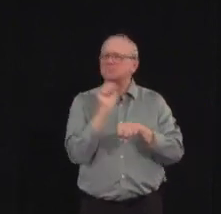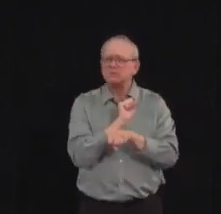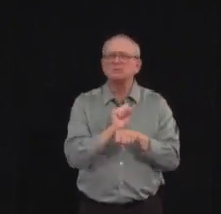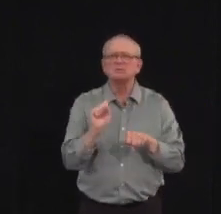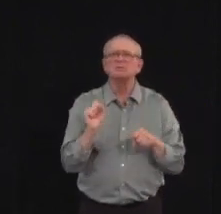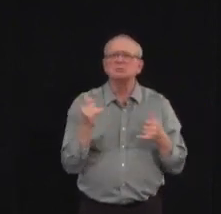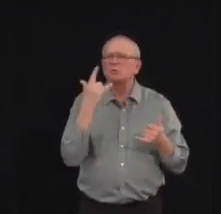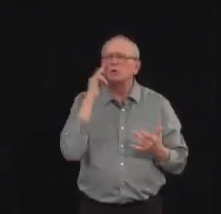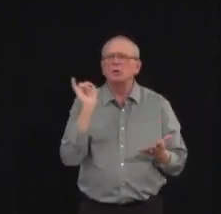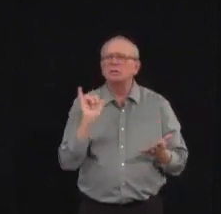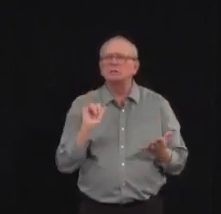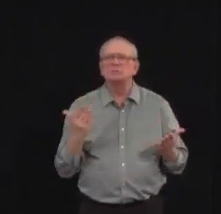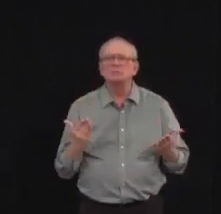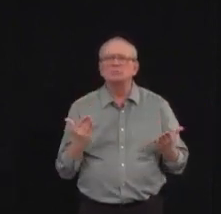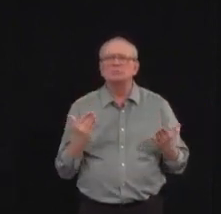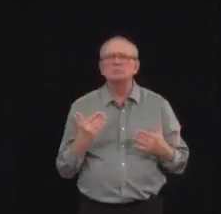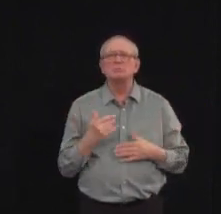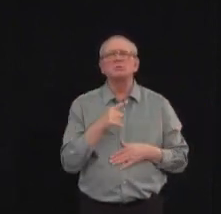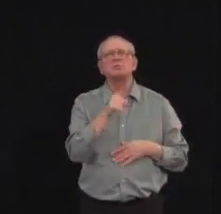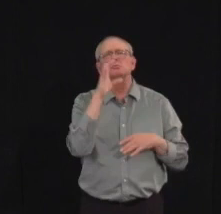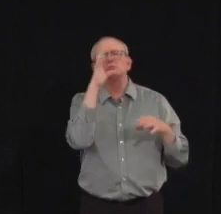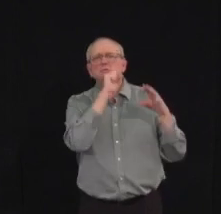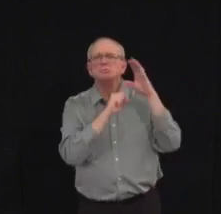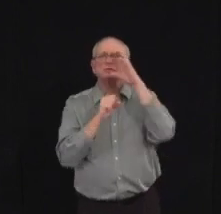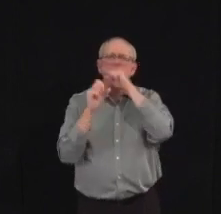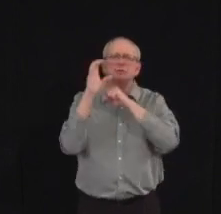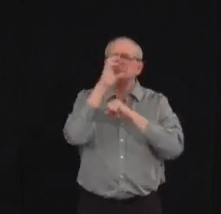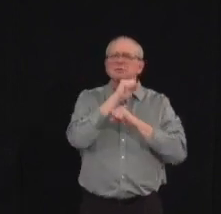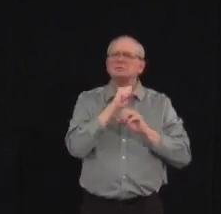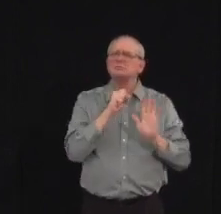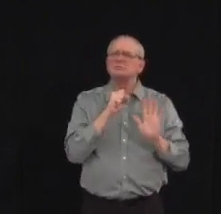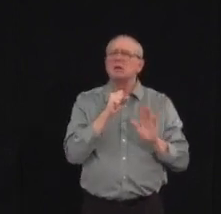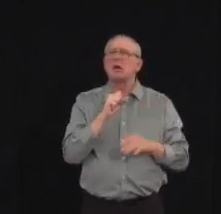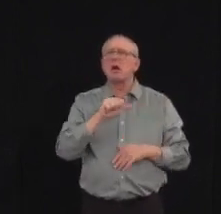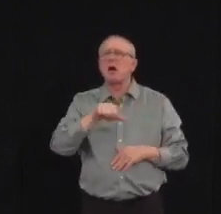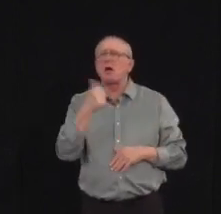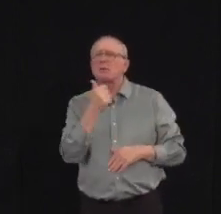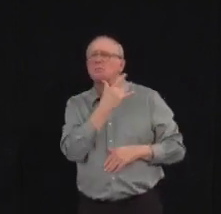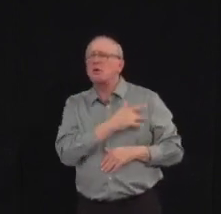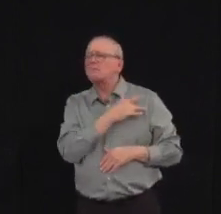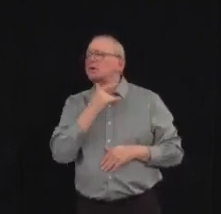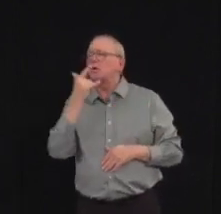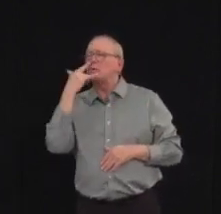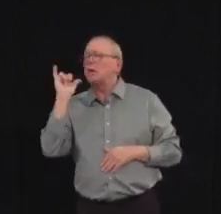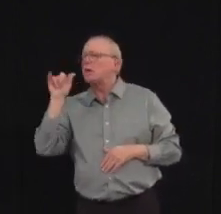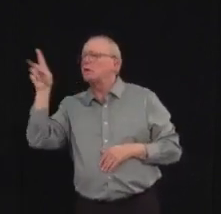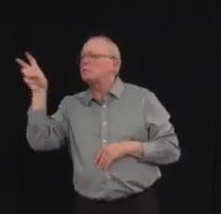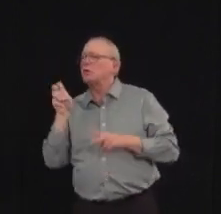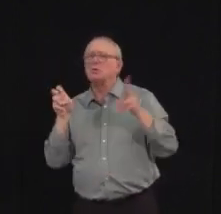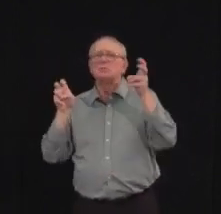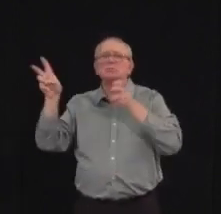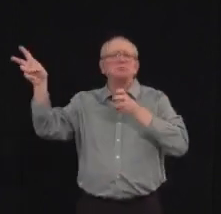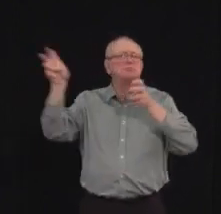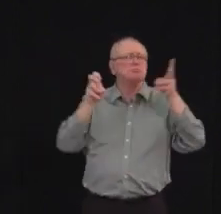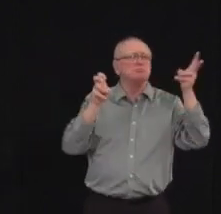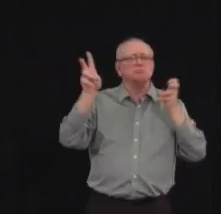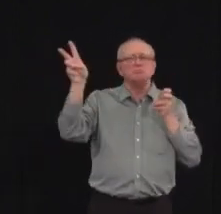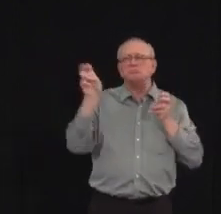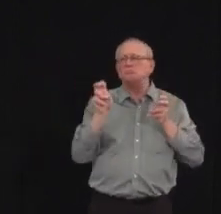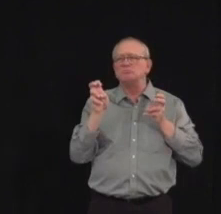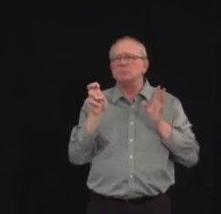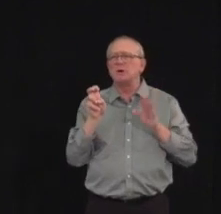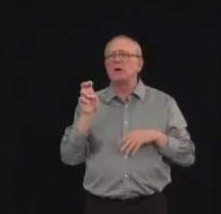from other jurisdictions. And so that work has been done, and you can see the white line on the bottom of